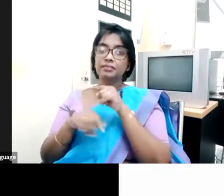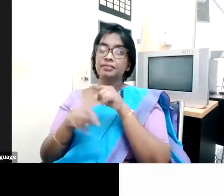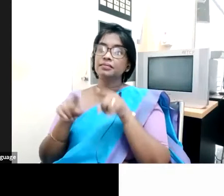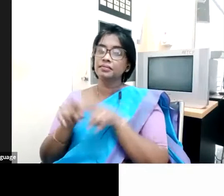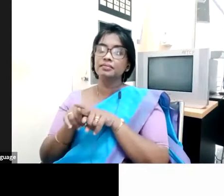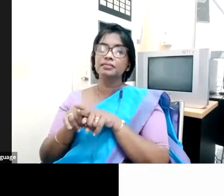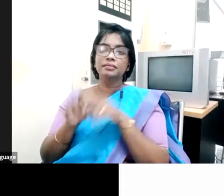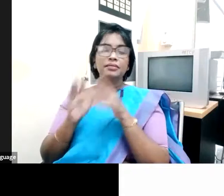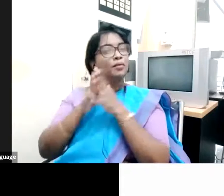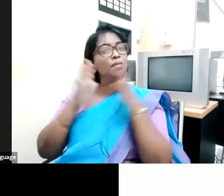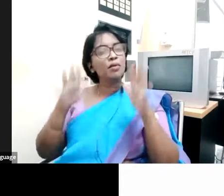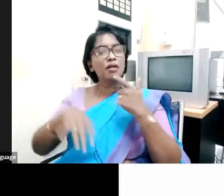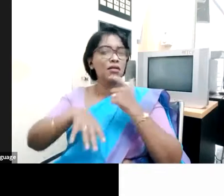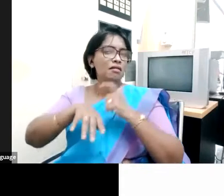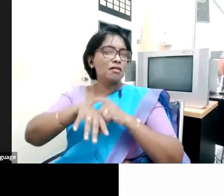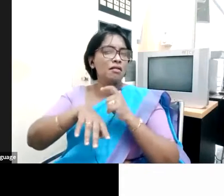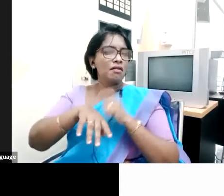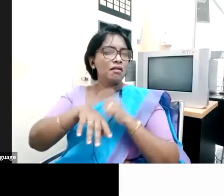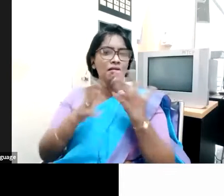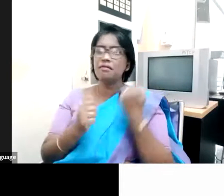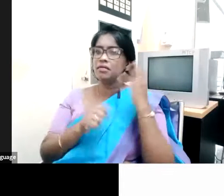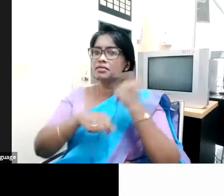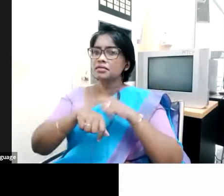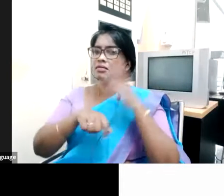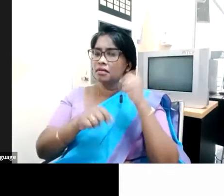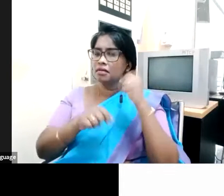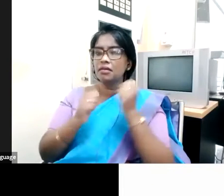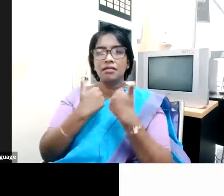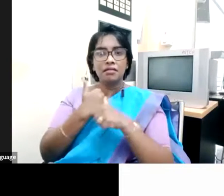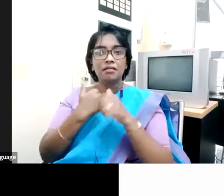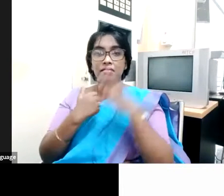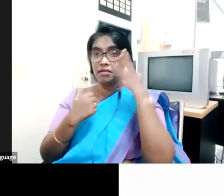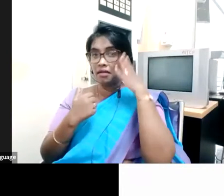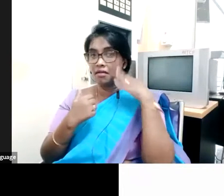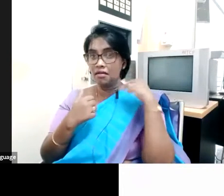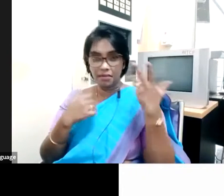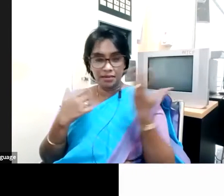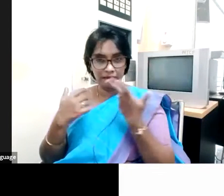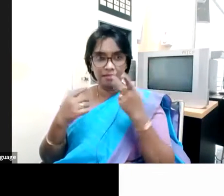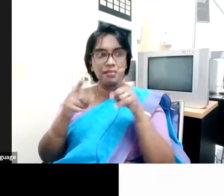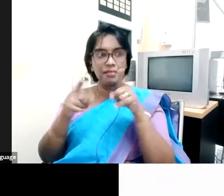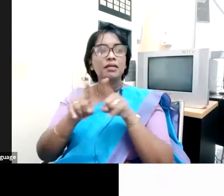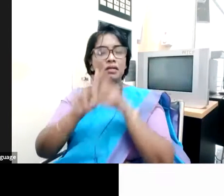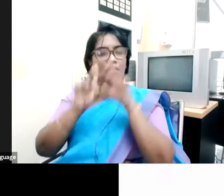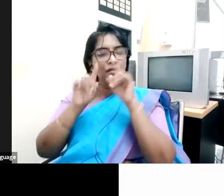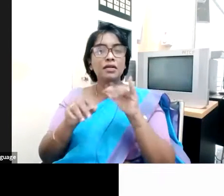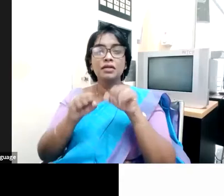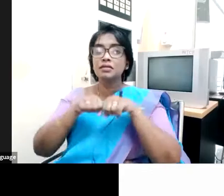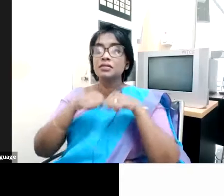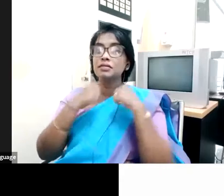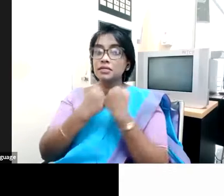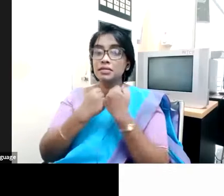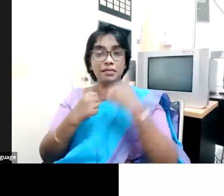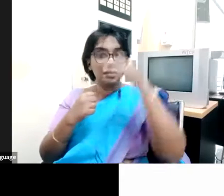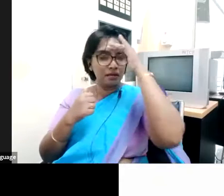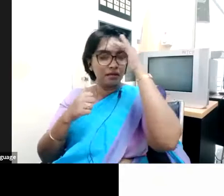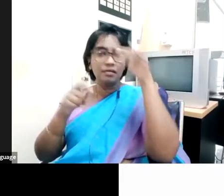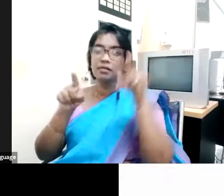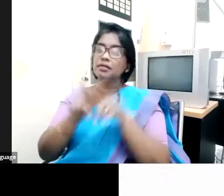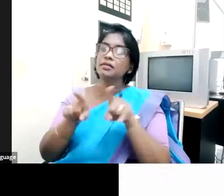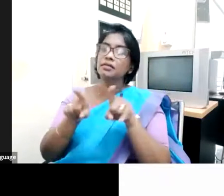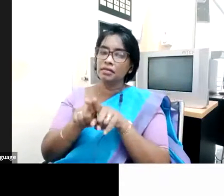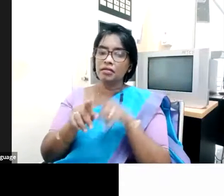space for innovation. So being the corporate leaders, the UN Global Compact membership is